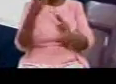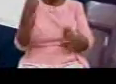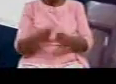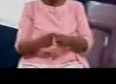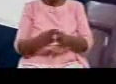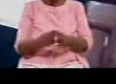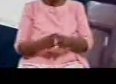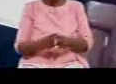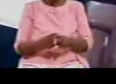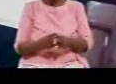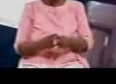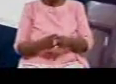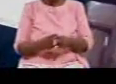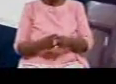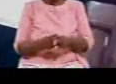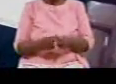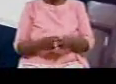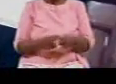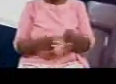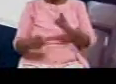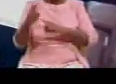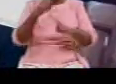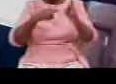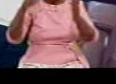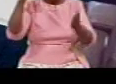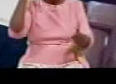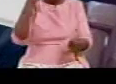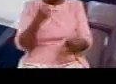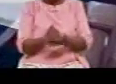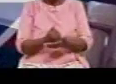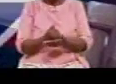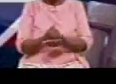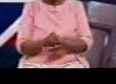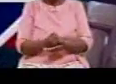hear headquarters. Amen. Look at